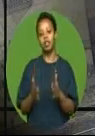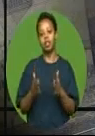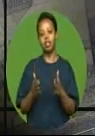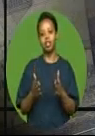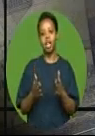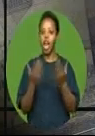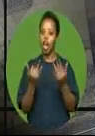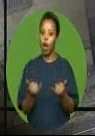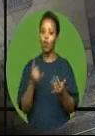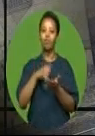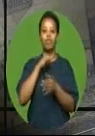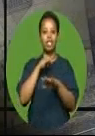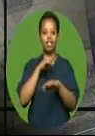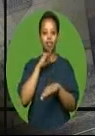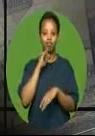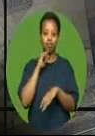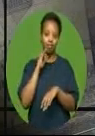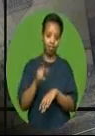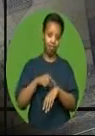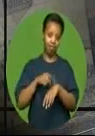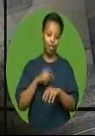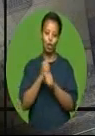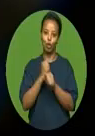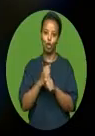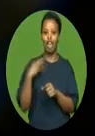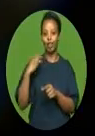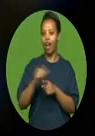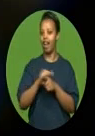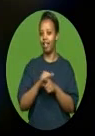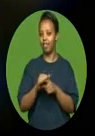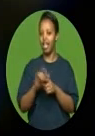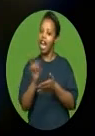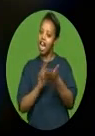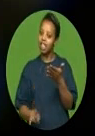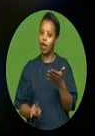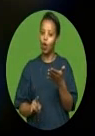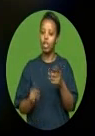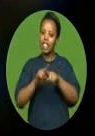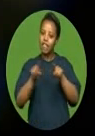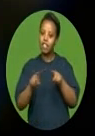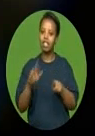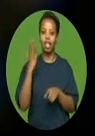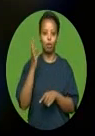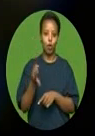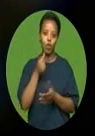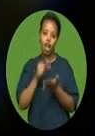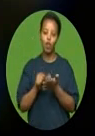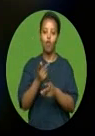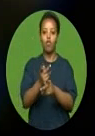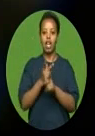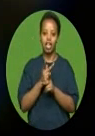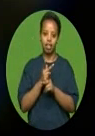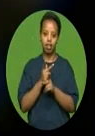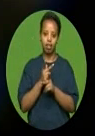Students, now it is time to do an individual activity. List down different types of letter of